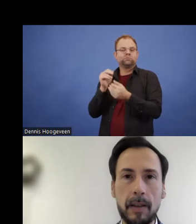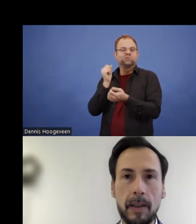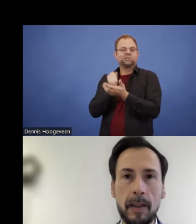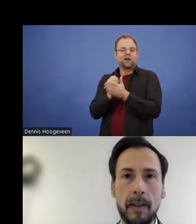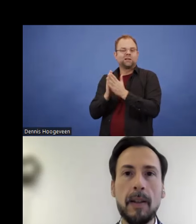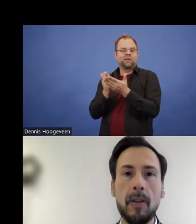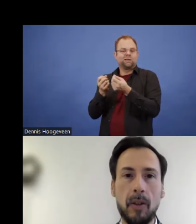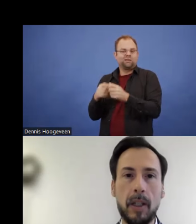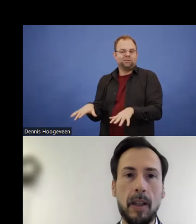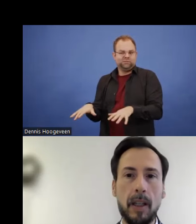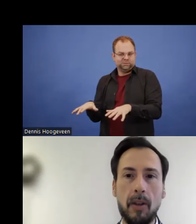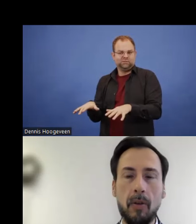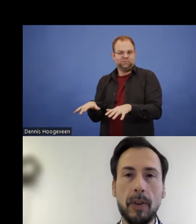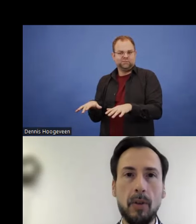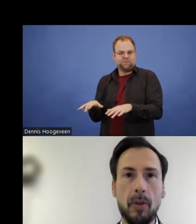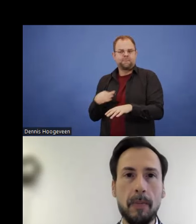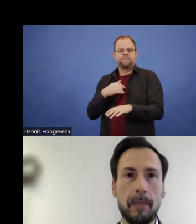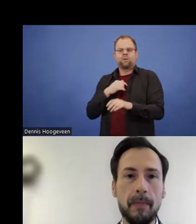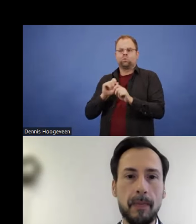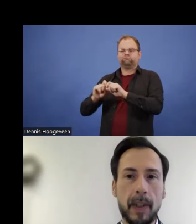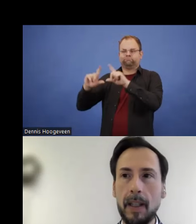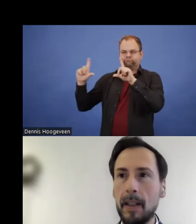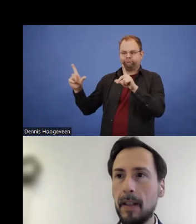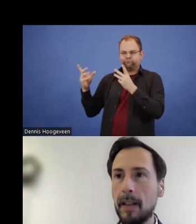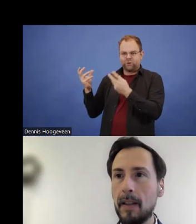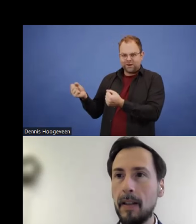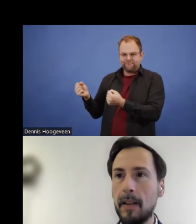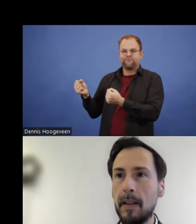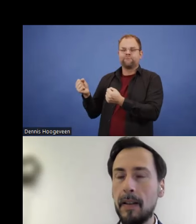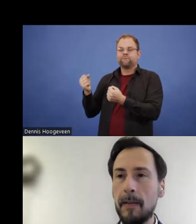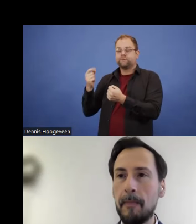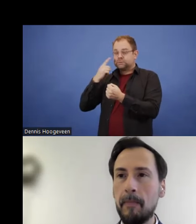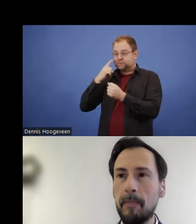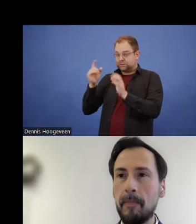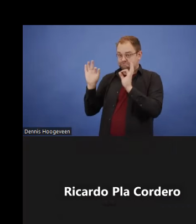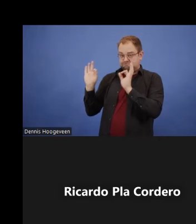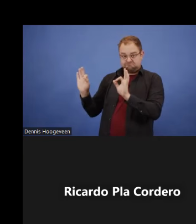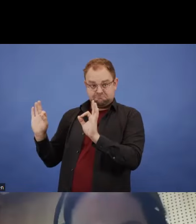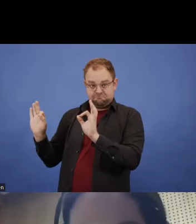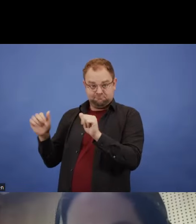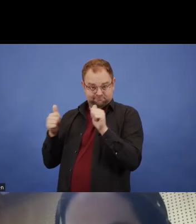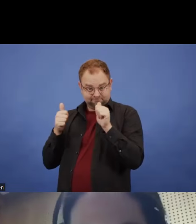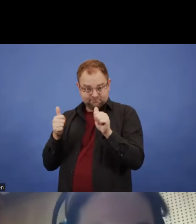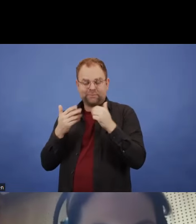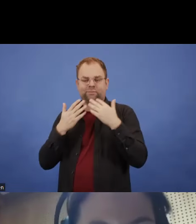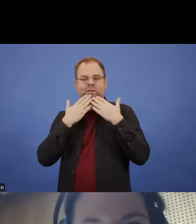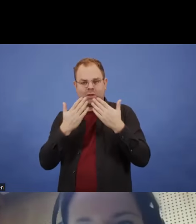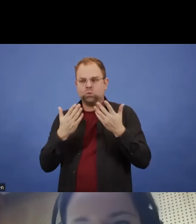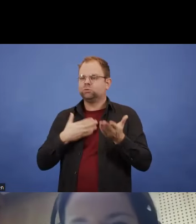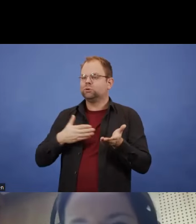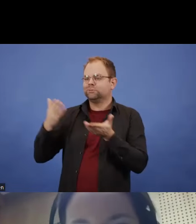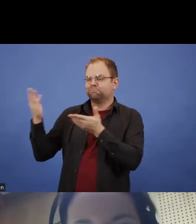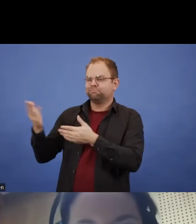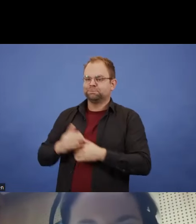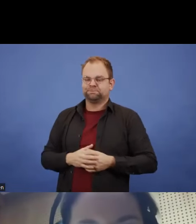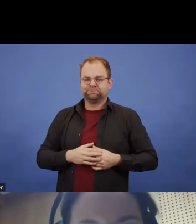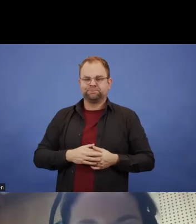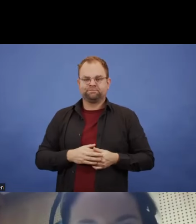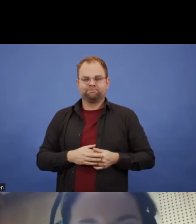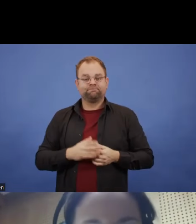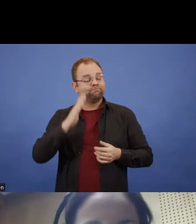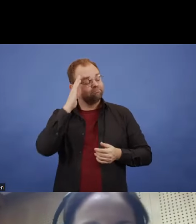Yes. Okay, thank you. Over to you. Thank you very much. And hello, everybody. Good morning, afternoon, evening. My